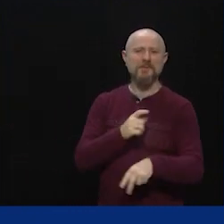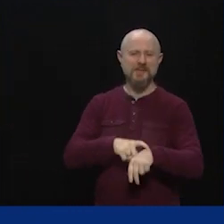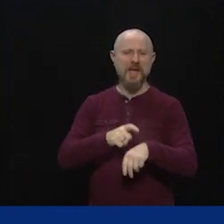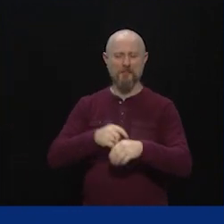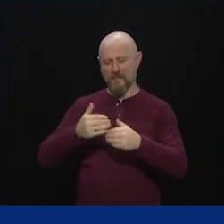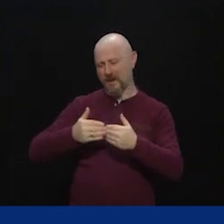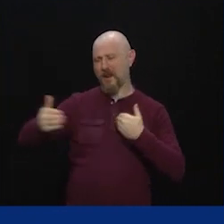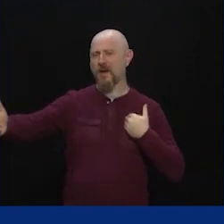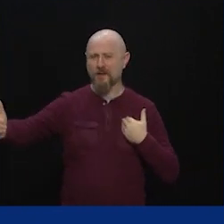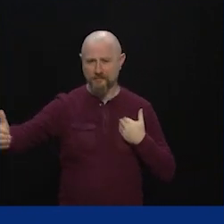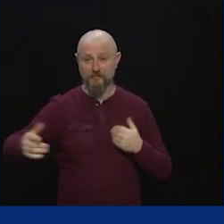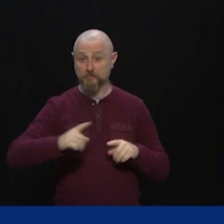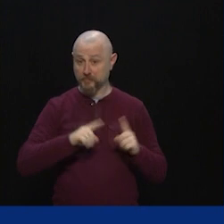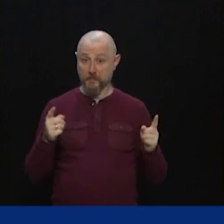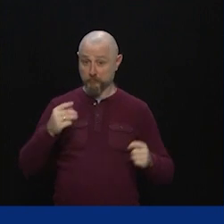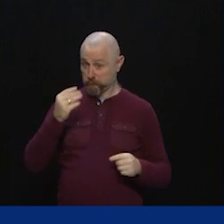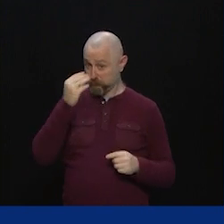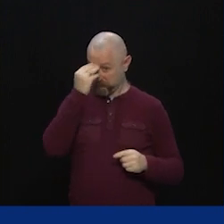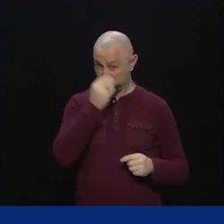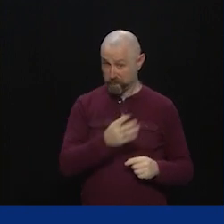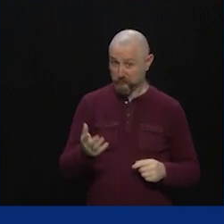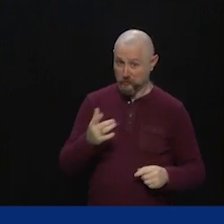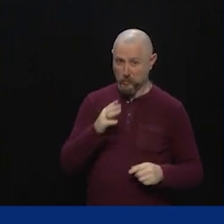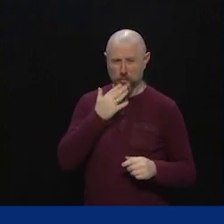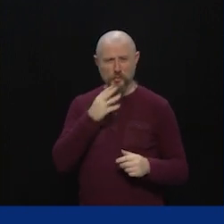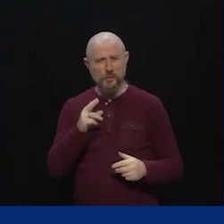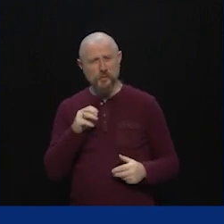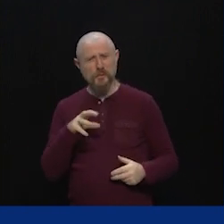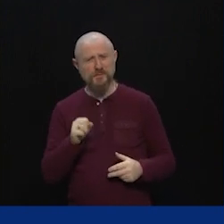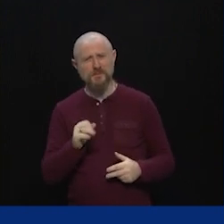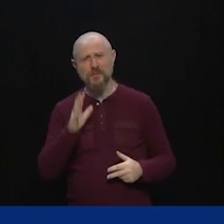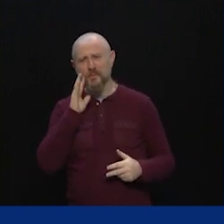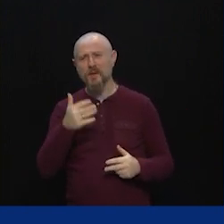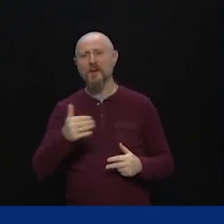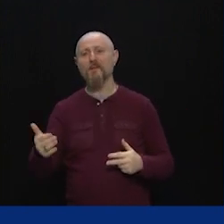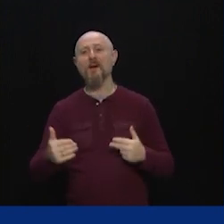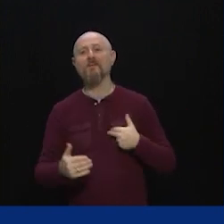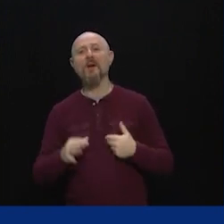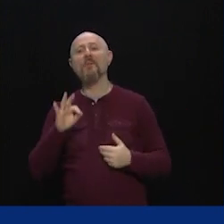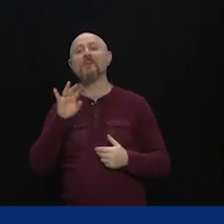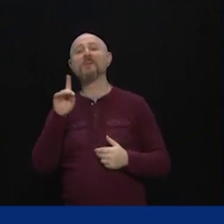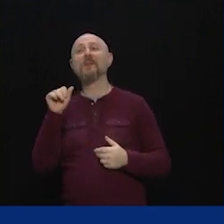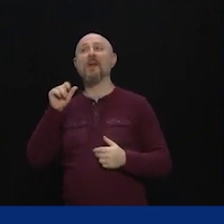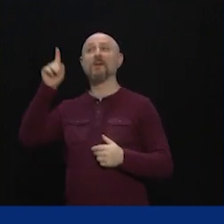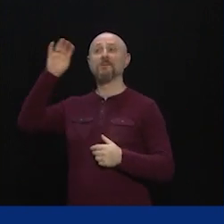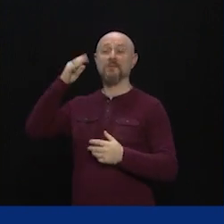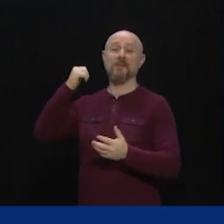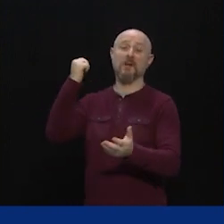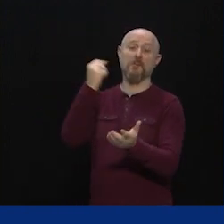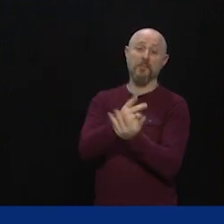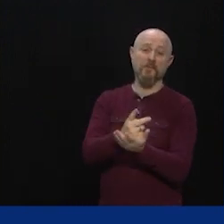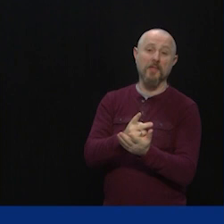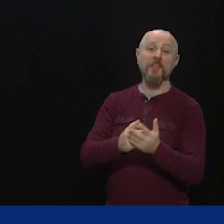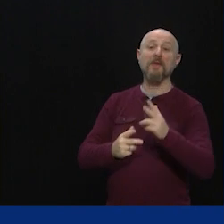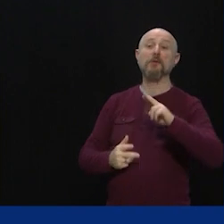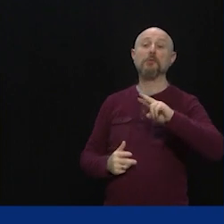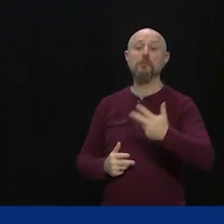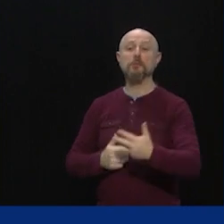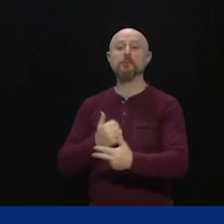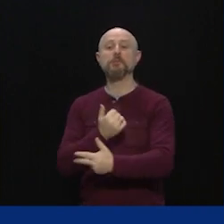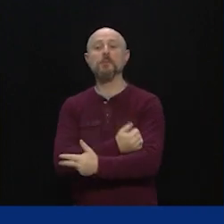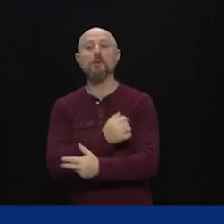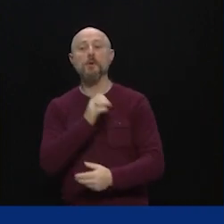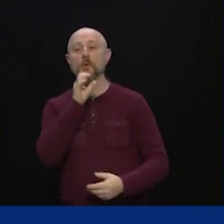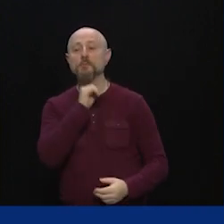have FDA approval for 12 to 15-year-olds to get the booster. Now, the first children able to be boosted were